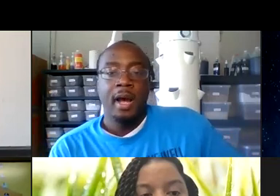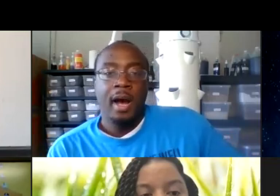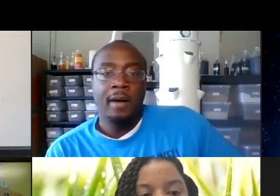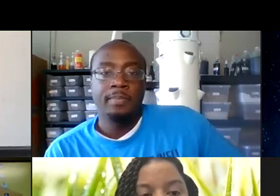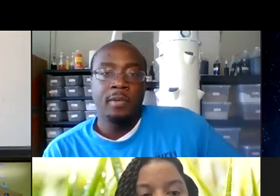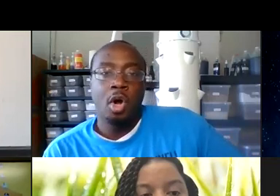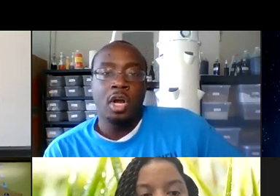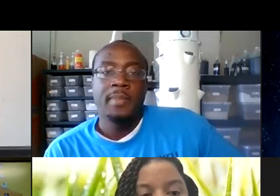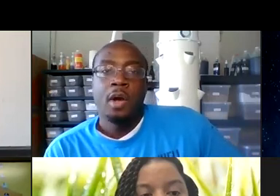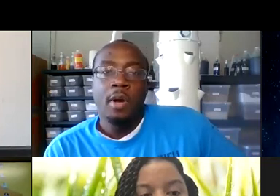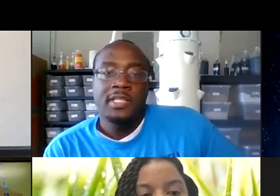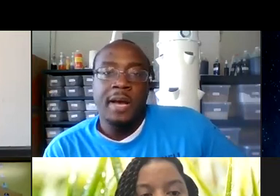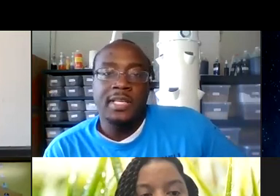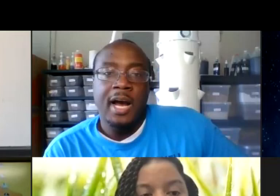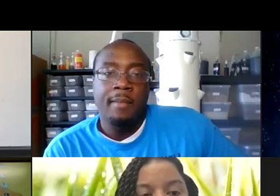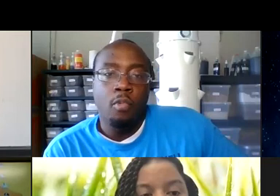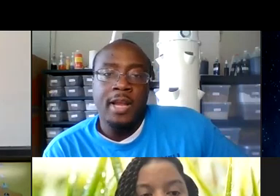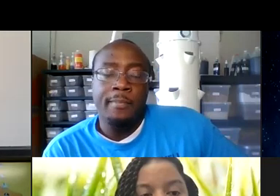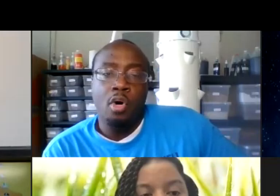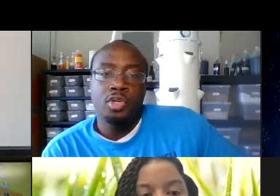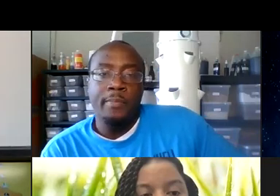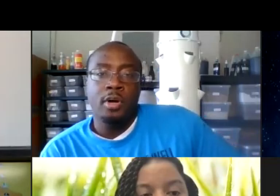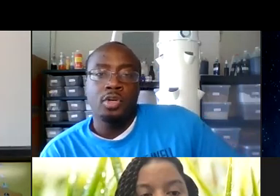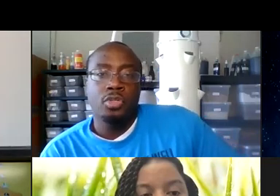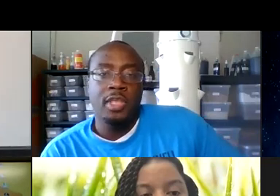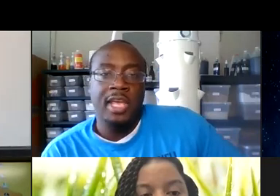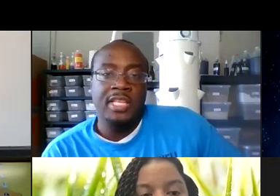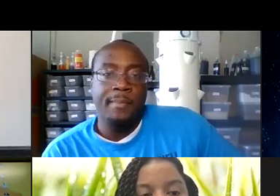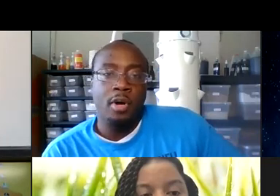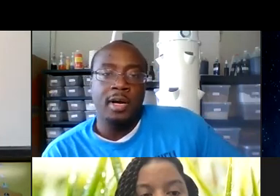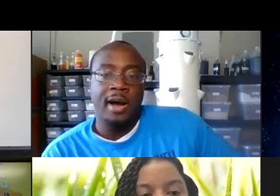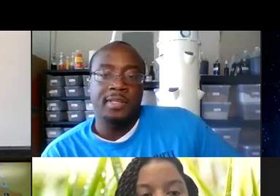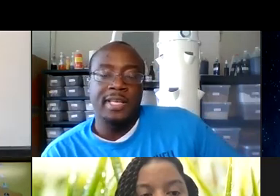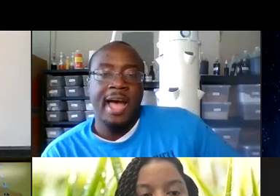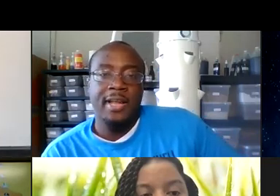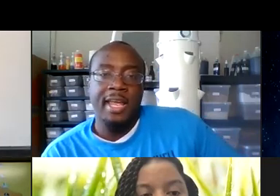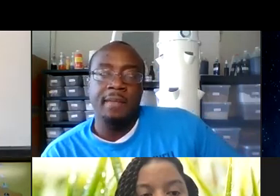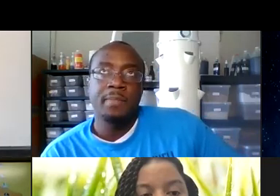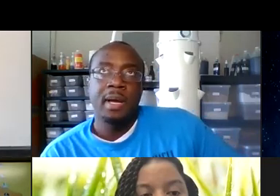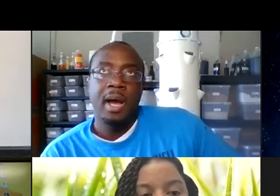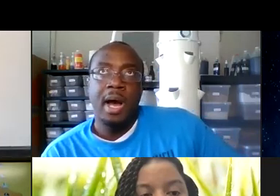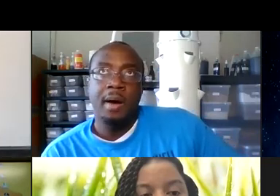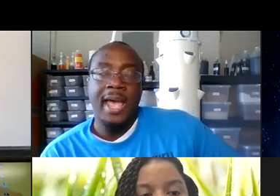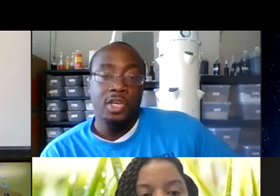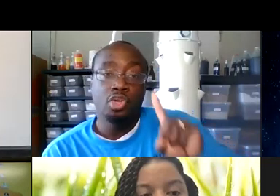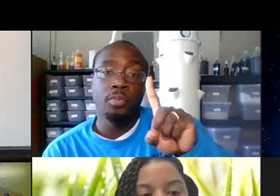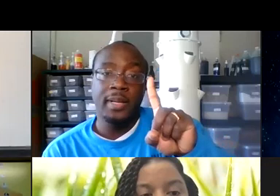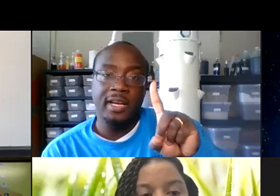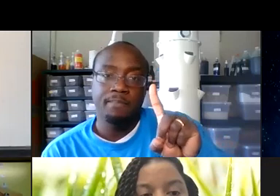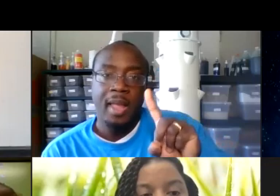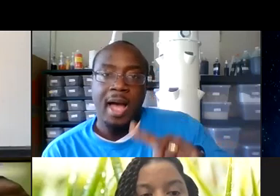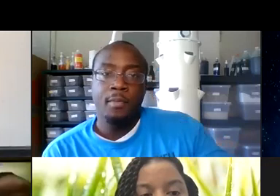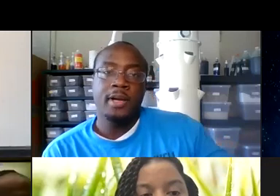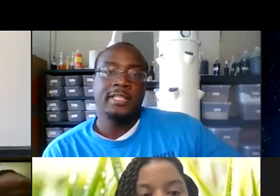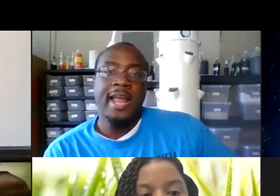get the recording? Well, Miss Thompson, what I'm going to do 3 things. I'm going to send out a YouTube